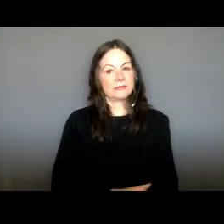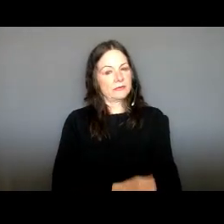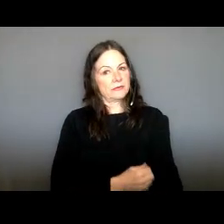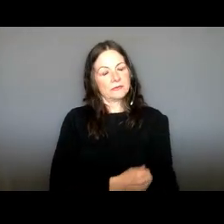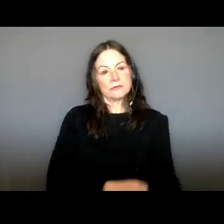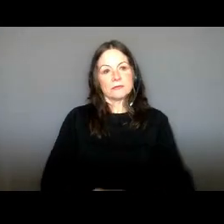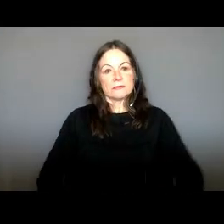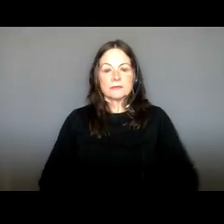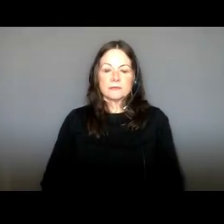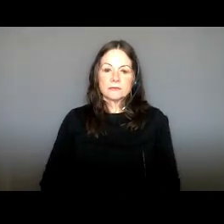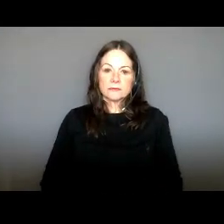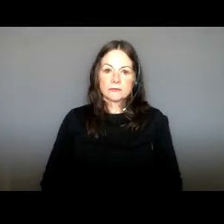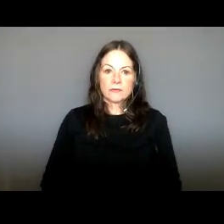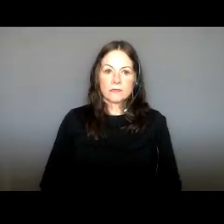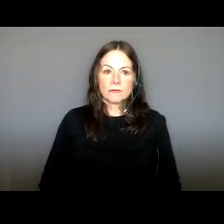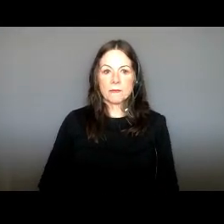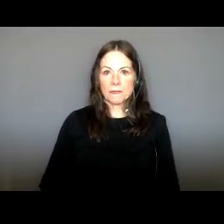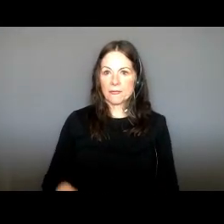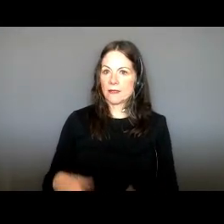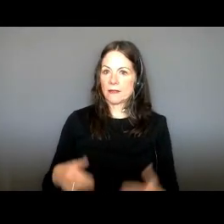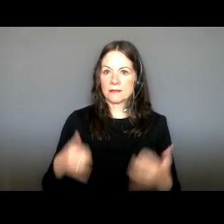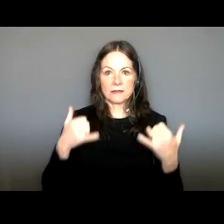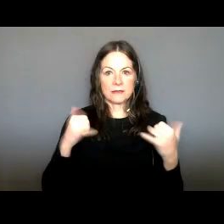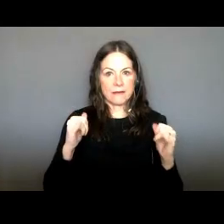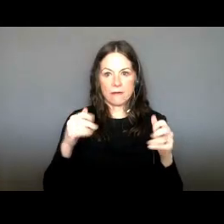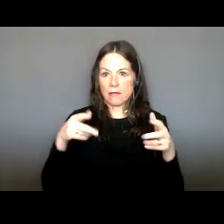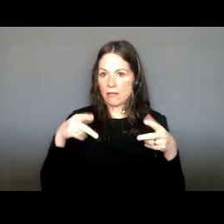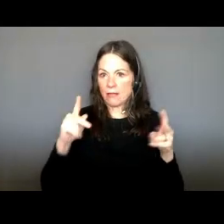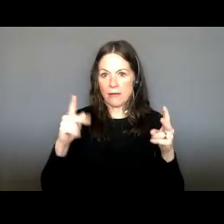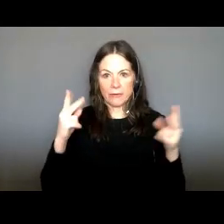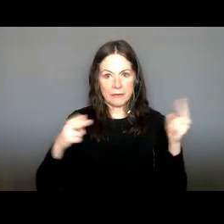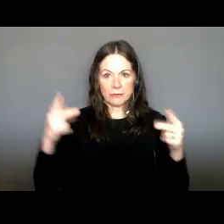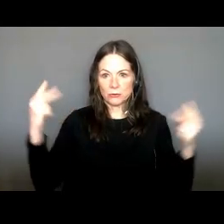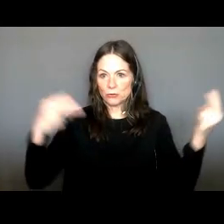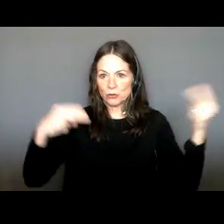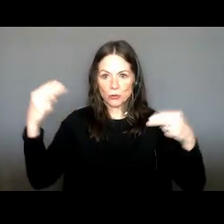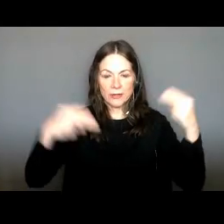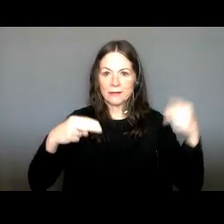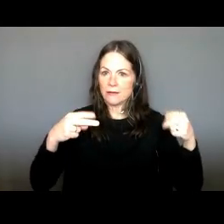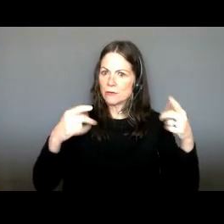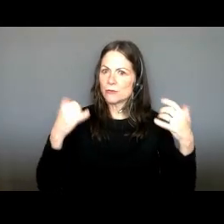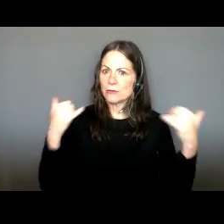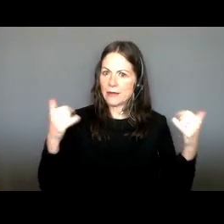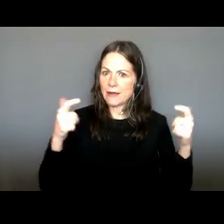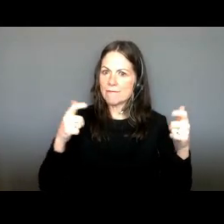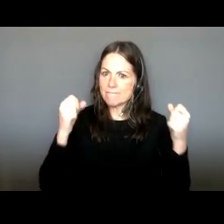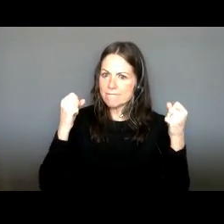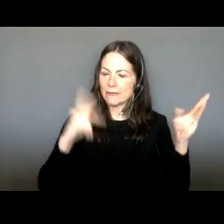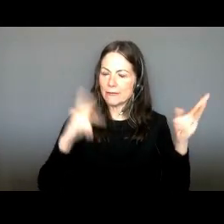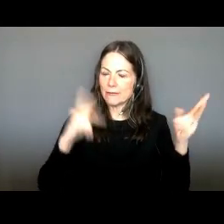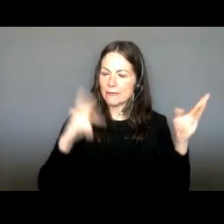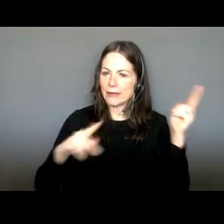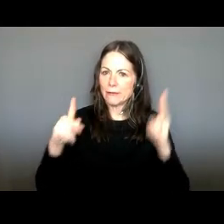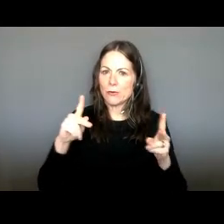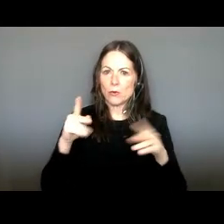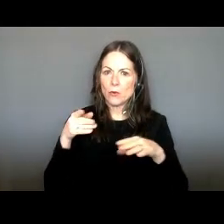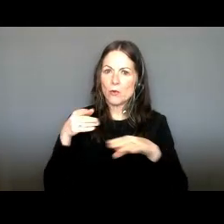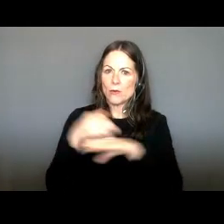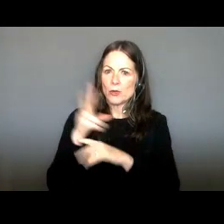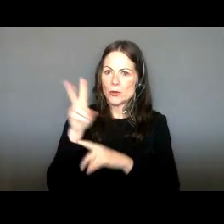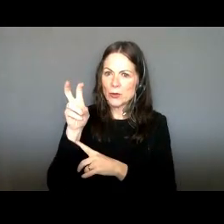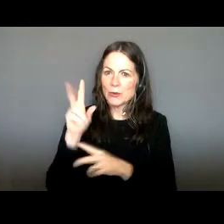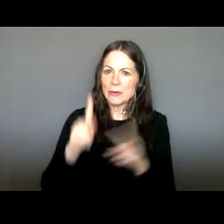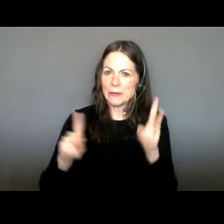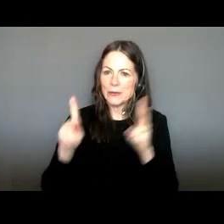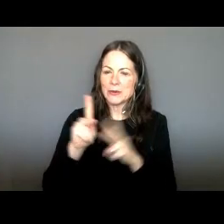We're still admitting attendees. Again, we have a huge group of people. Over 200 people joined us today. Thank you so much